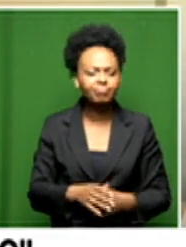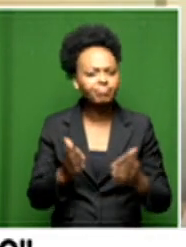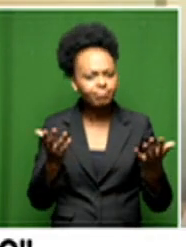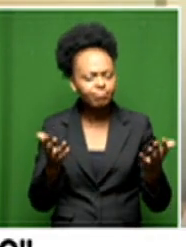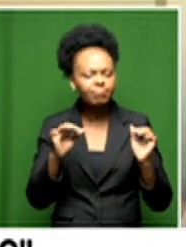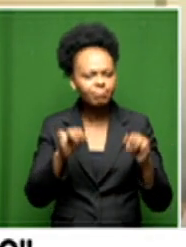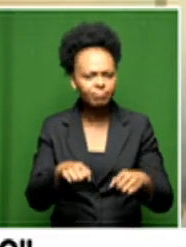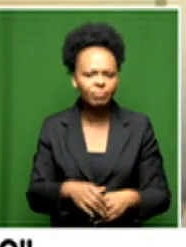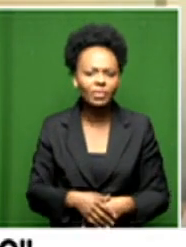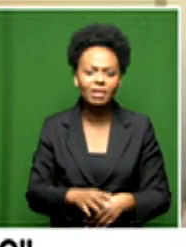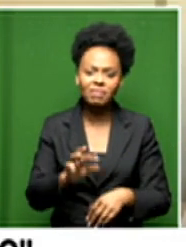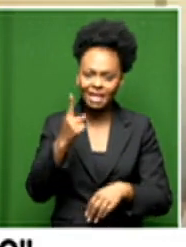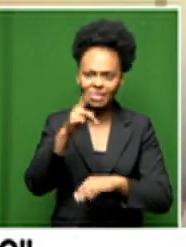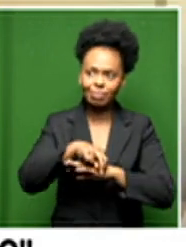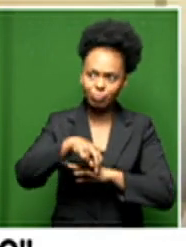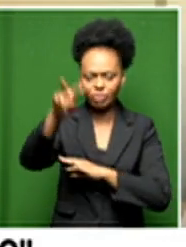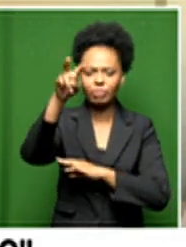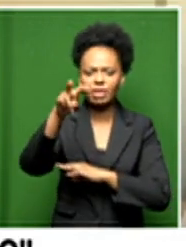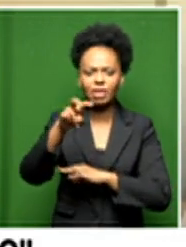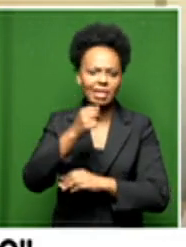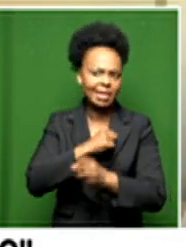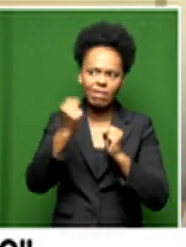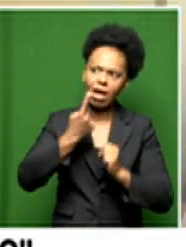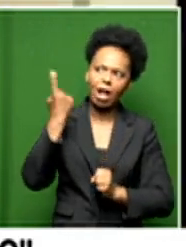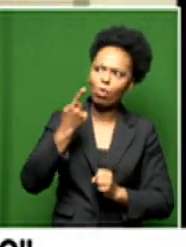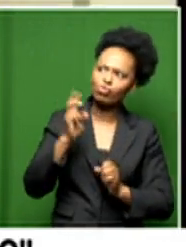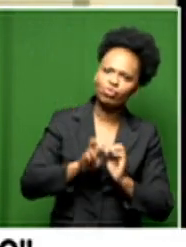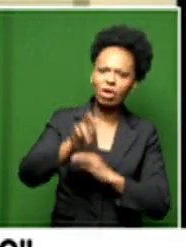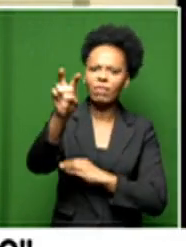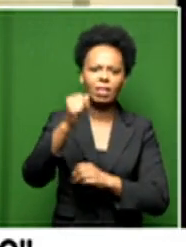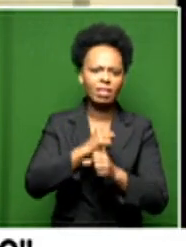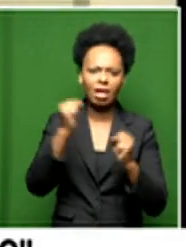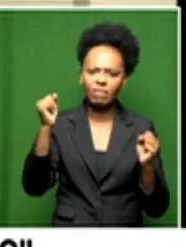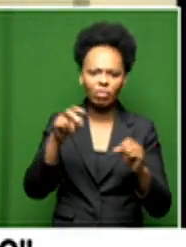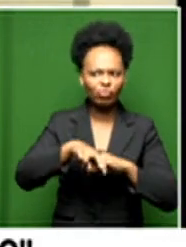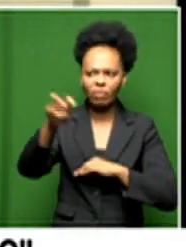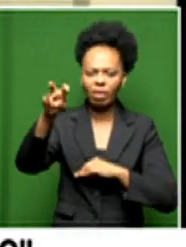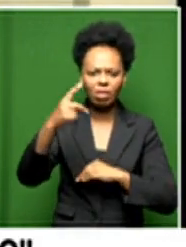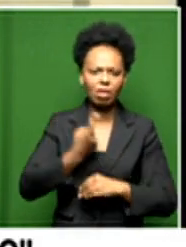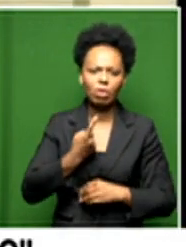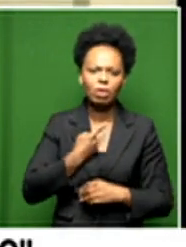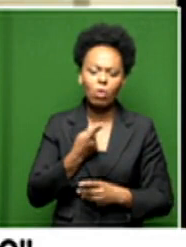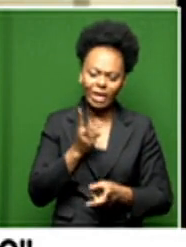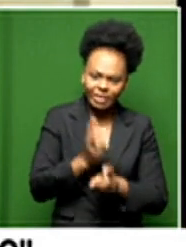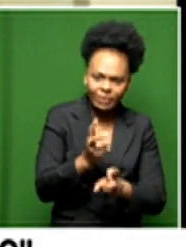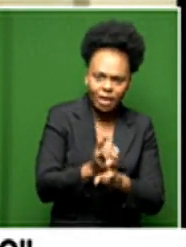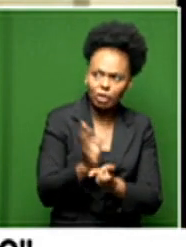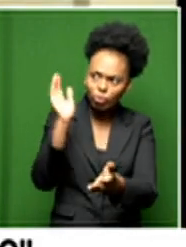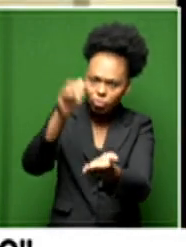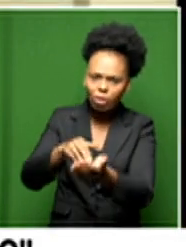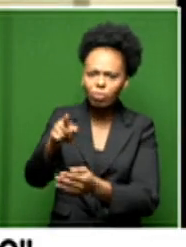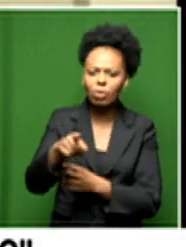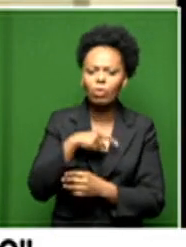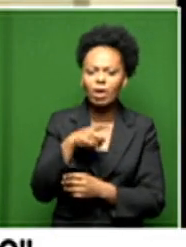Well, that was my first trip alone. I'd never traveled alone, and so everything left me in wonder. So even though it was difficult, we had to get up there by